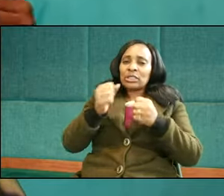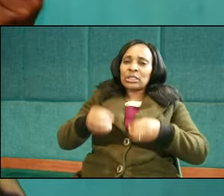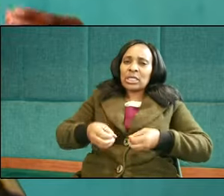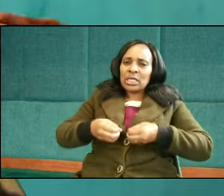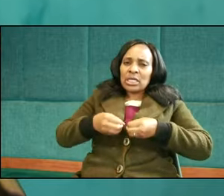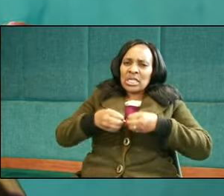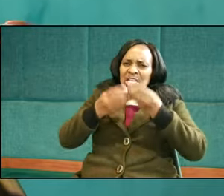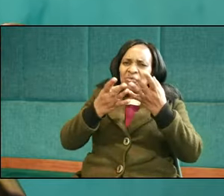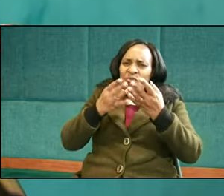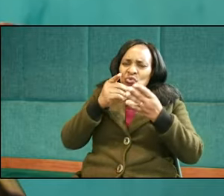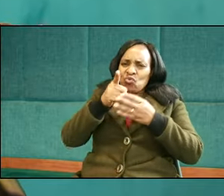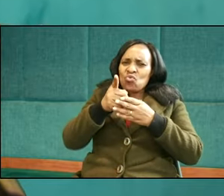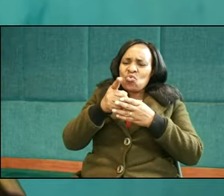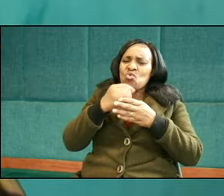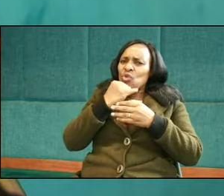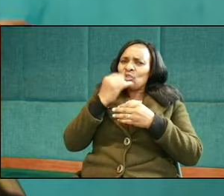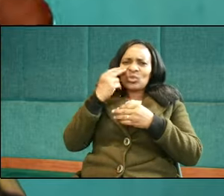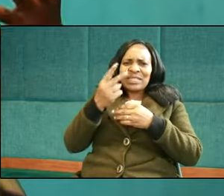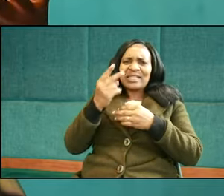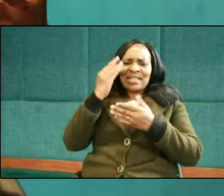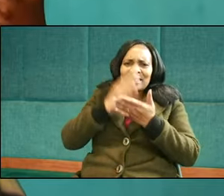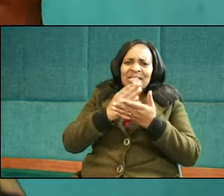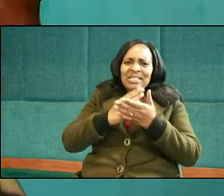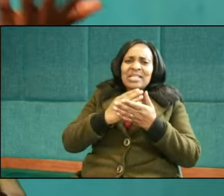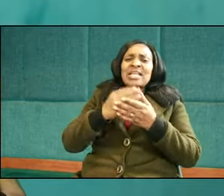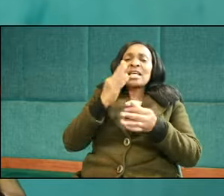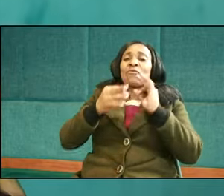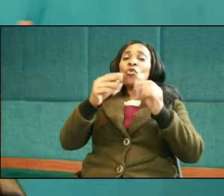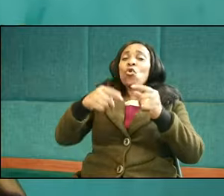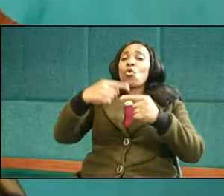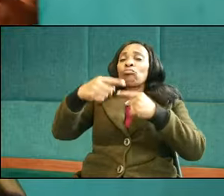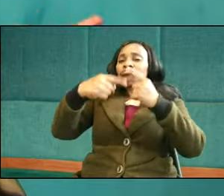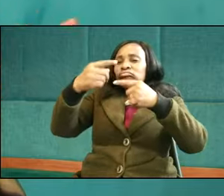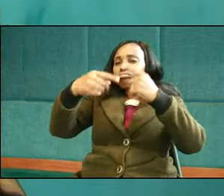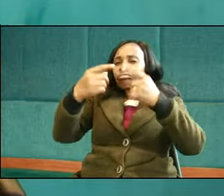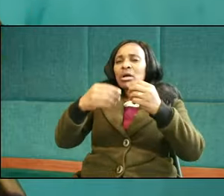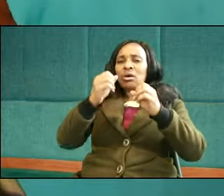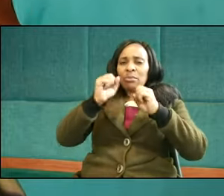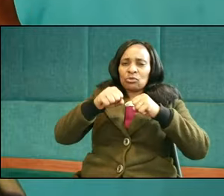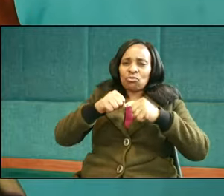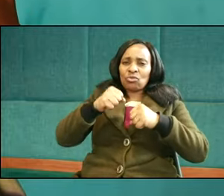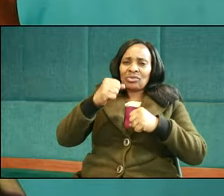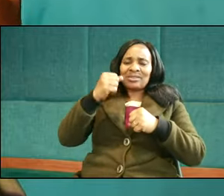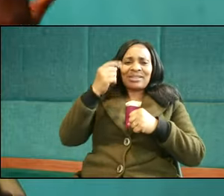you continue doing it, you feel as though what I'm doing is its nature. It's what I'm doing.